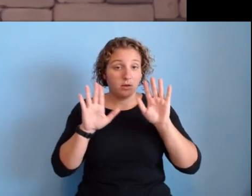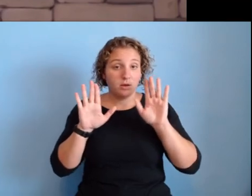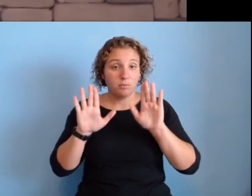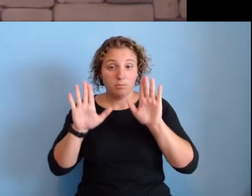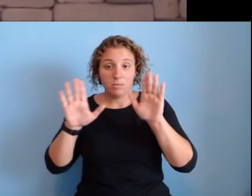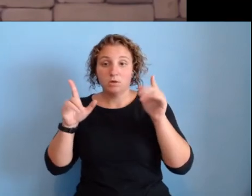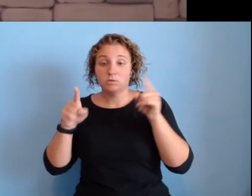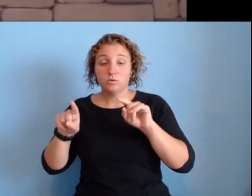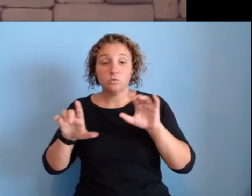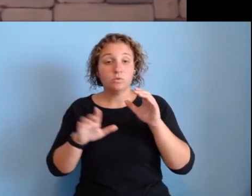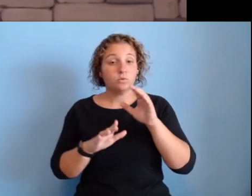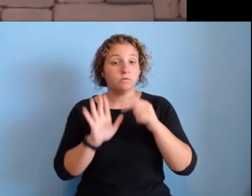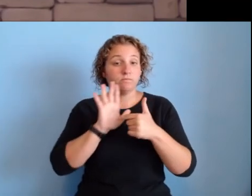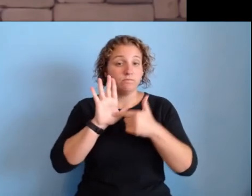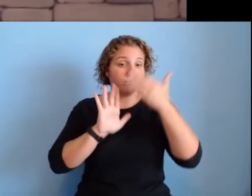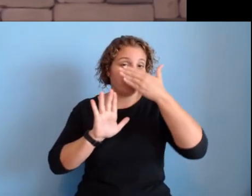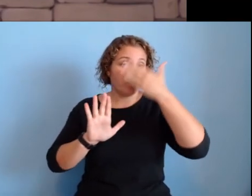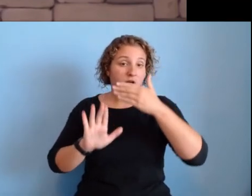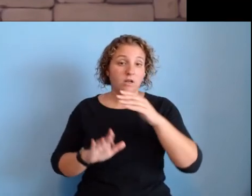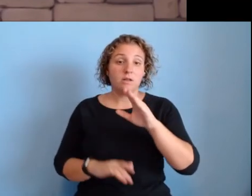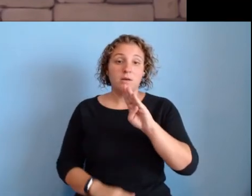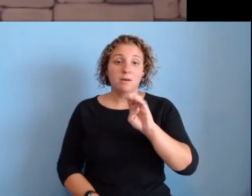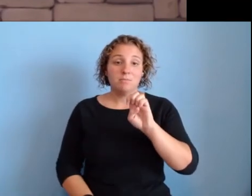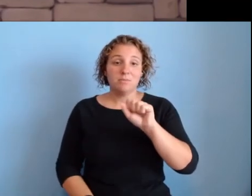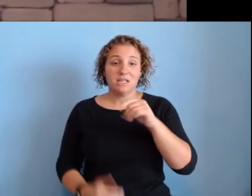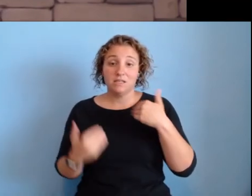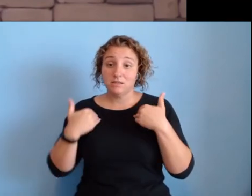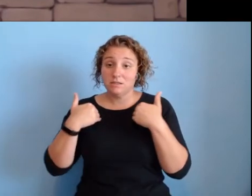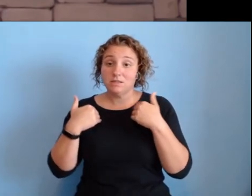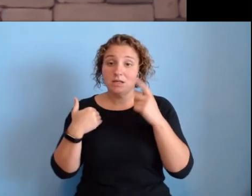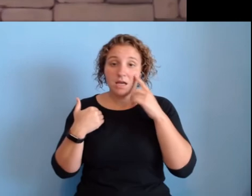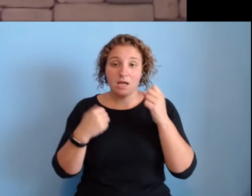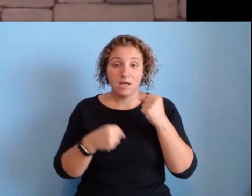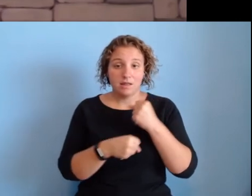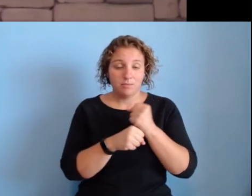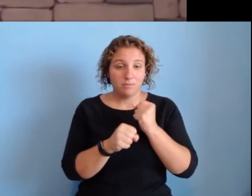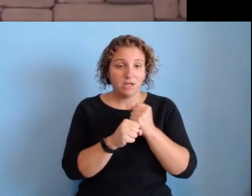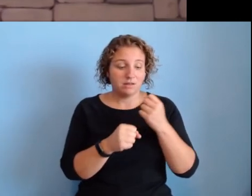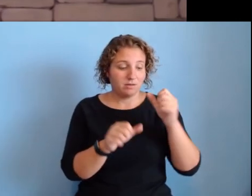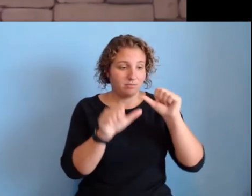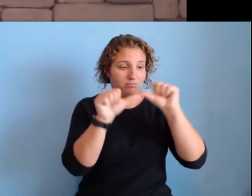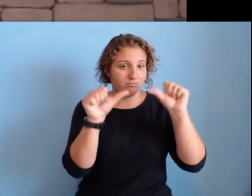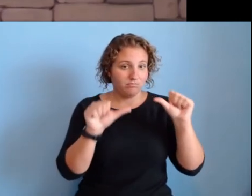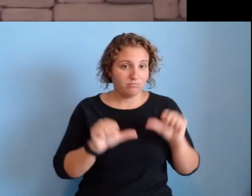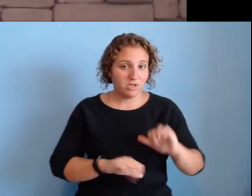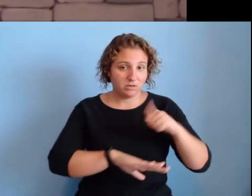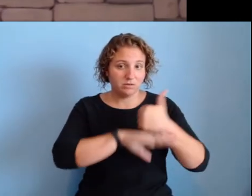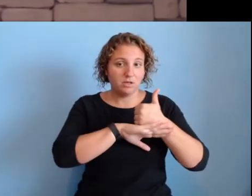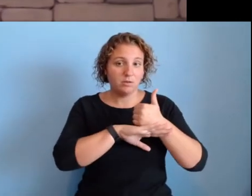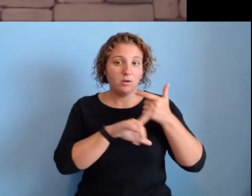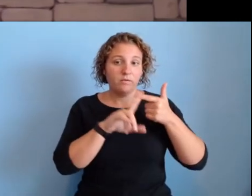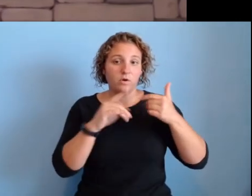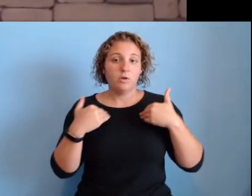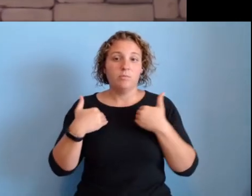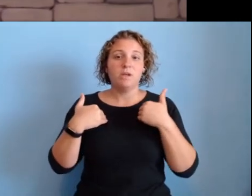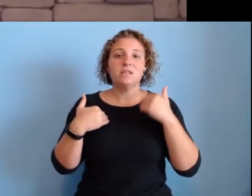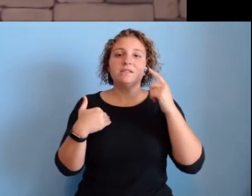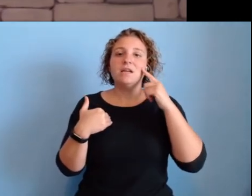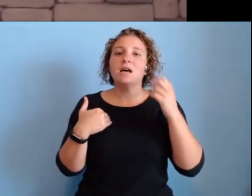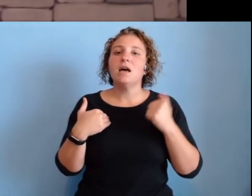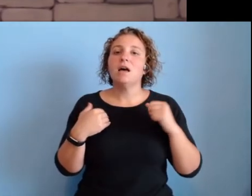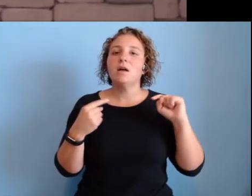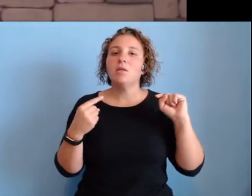and saying to them that dwell on the earth, there's that title again, that they should make an image to the beast, note this, which had the wound, we just